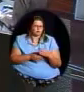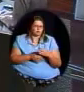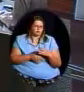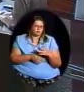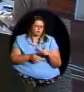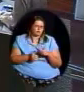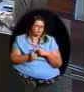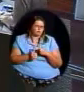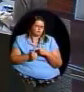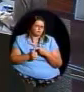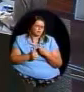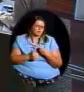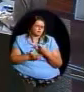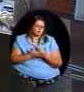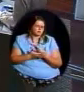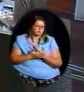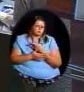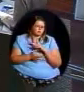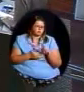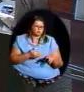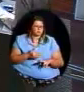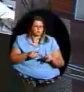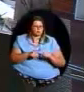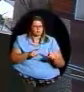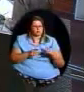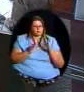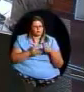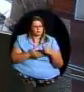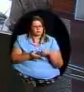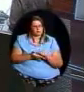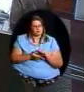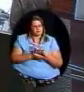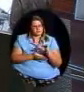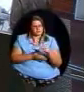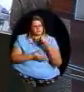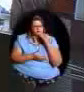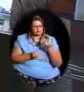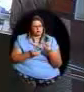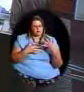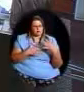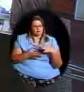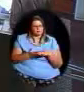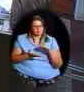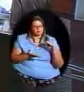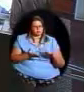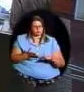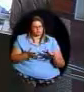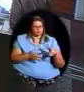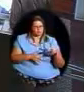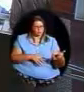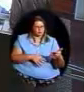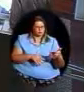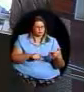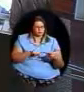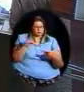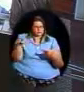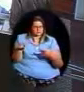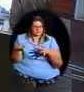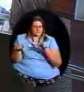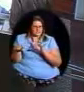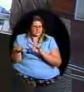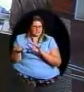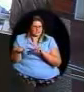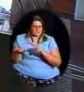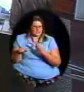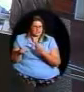least a start of a celebration. And when you look on page 7 and you know how many students from 3rd through 8th grade took these reading